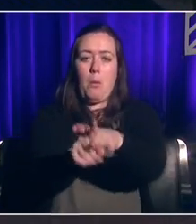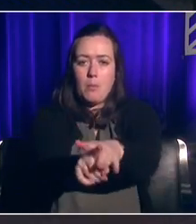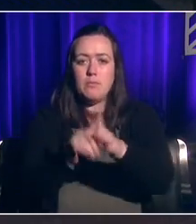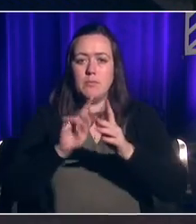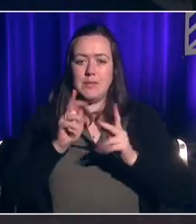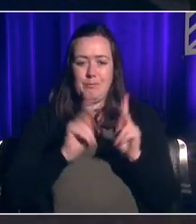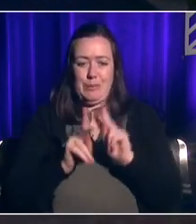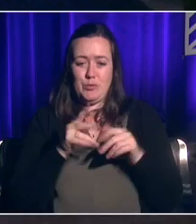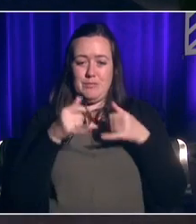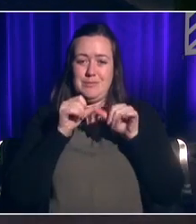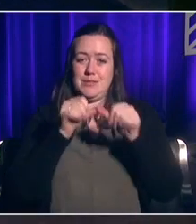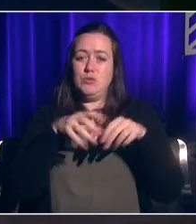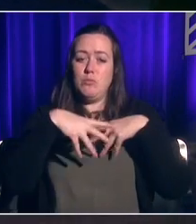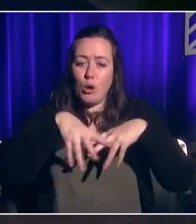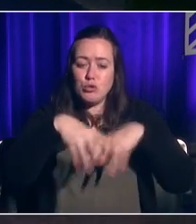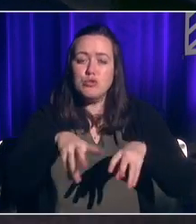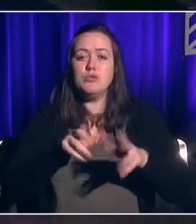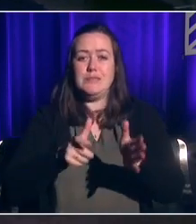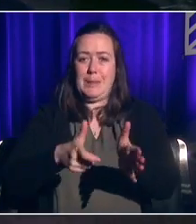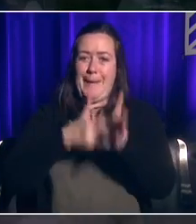change.